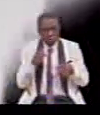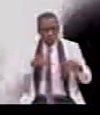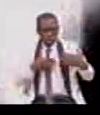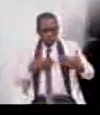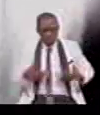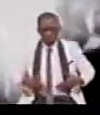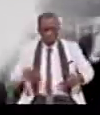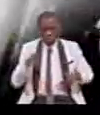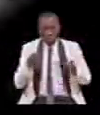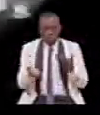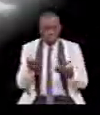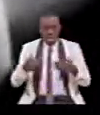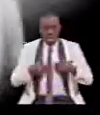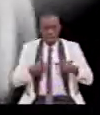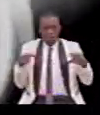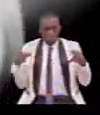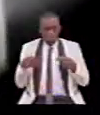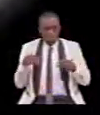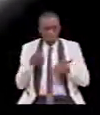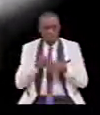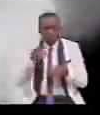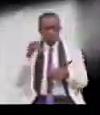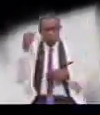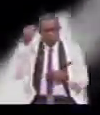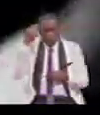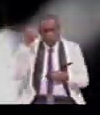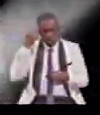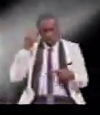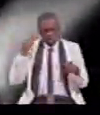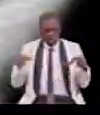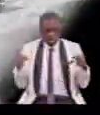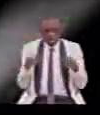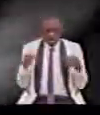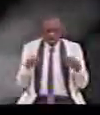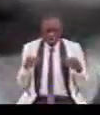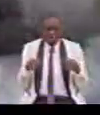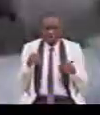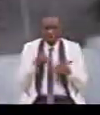mind, pain in our soul, those